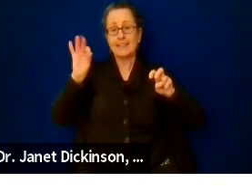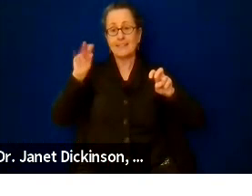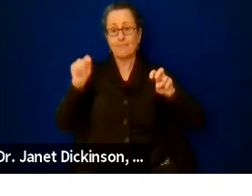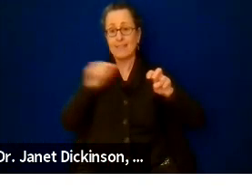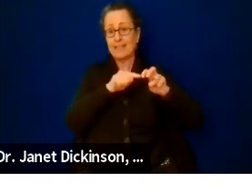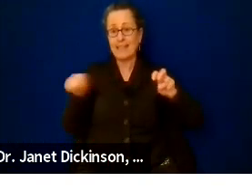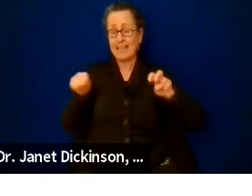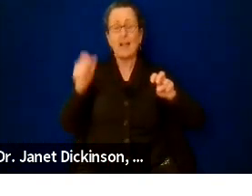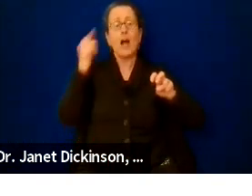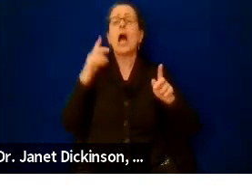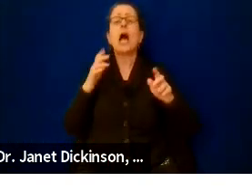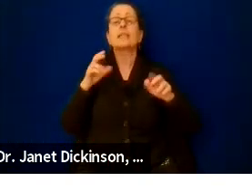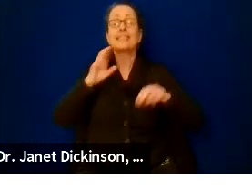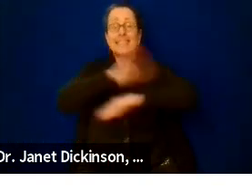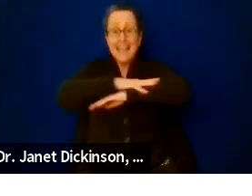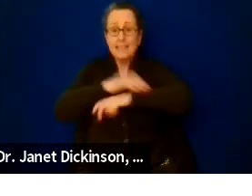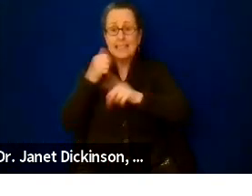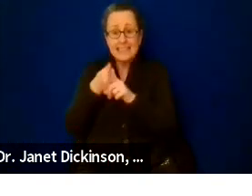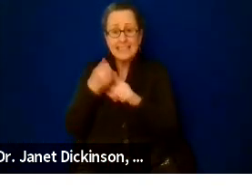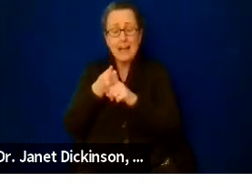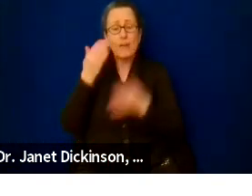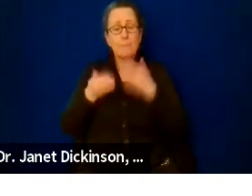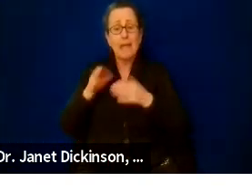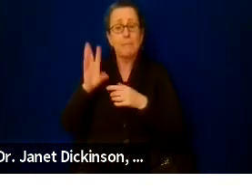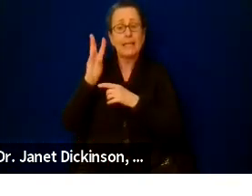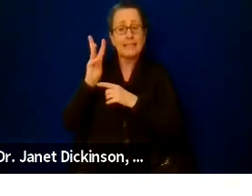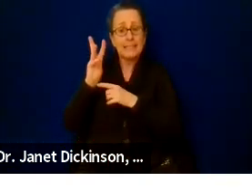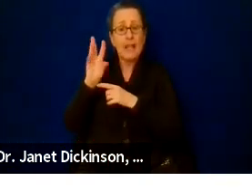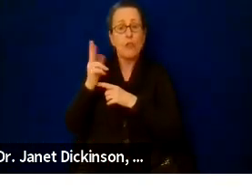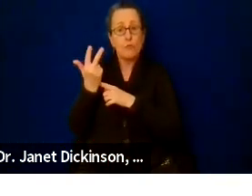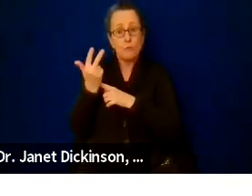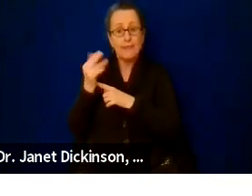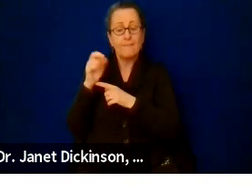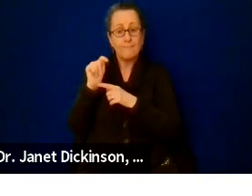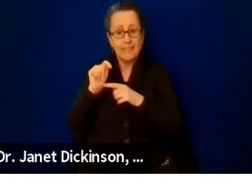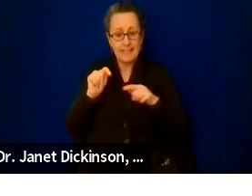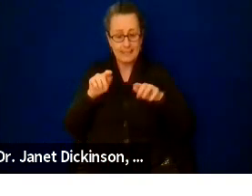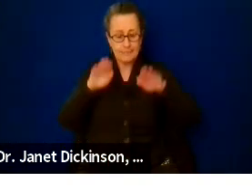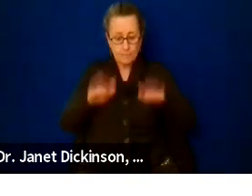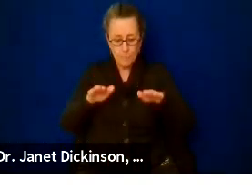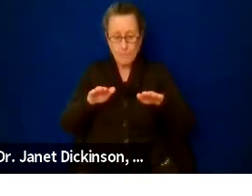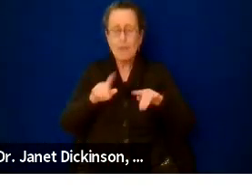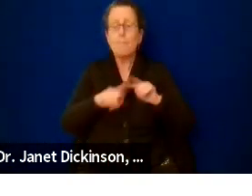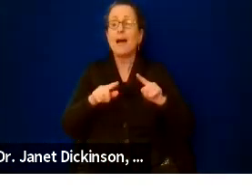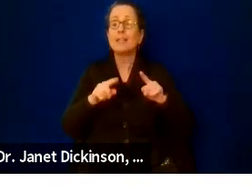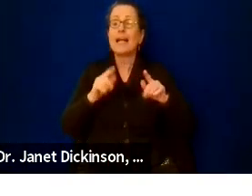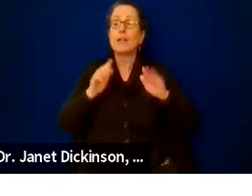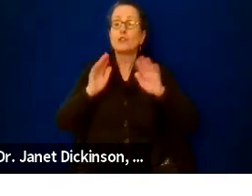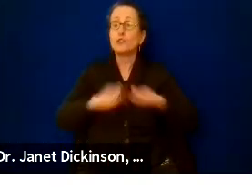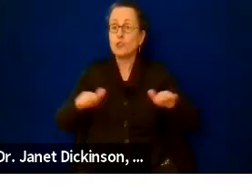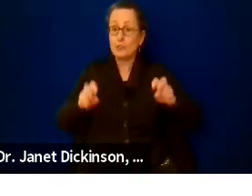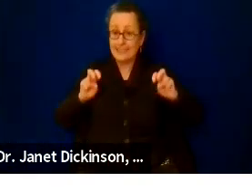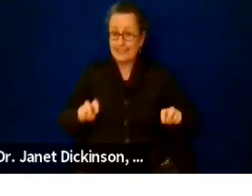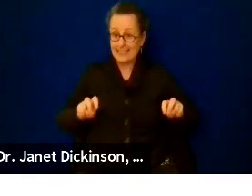And in most cases, we can get to 6 feet between people and have a little more than 3 feet between